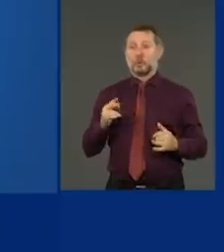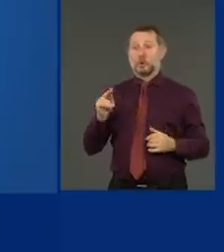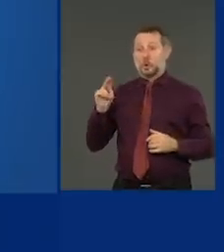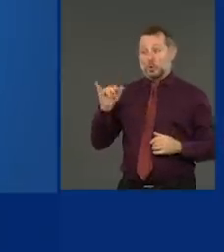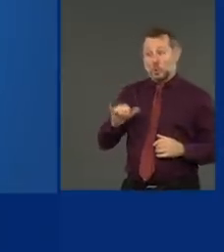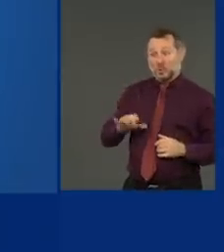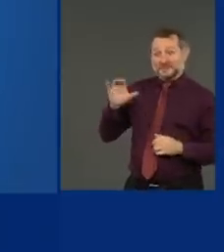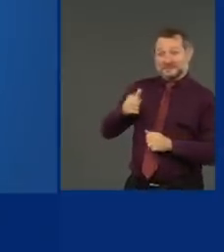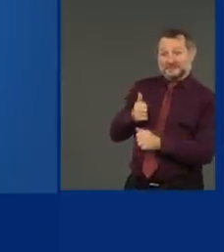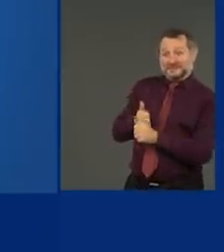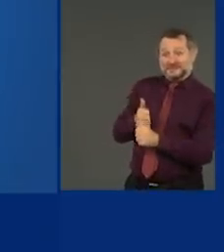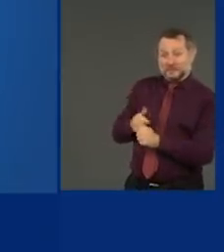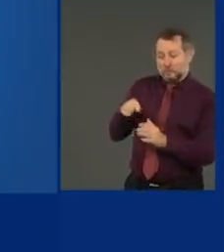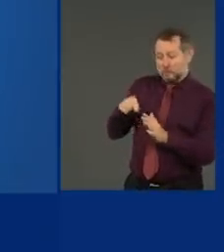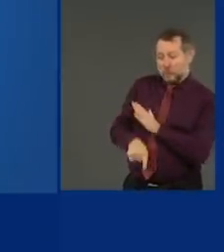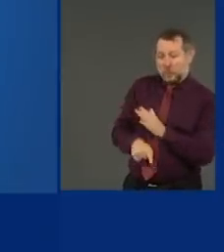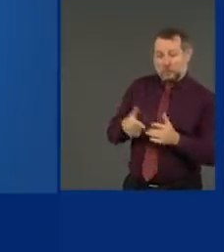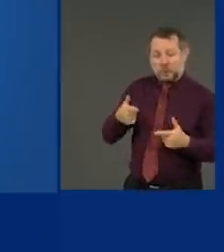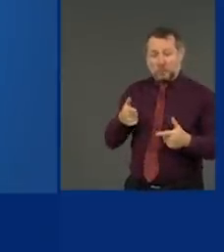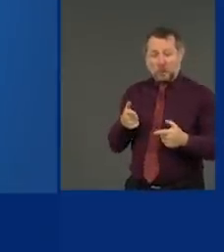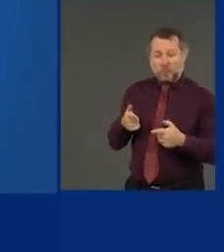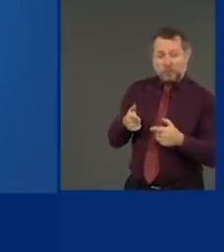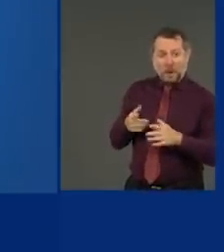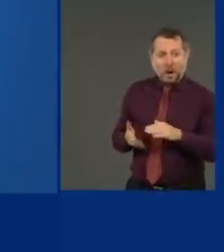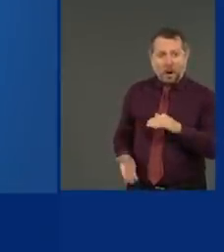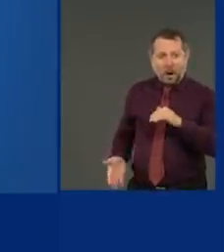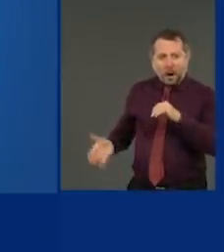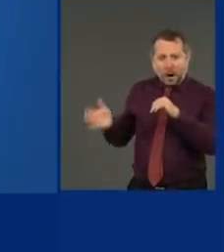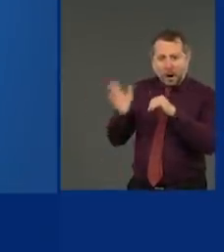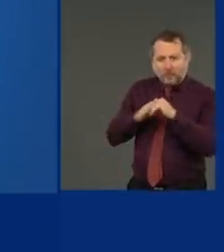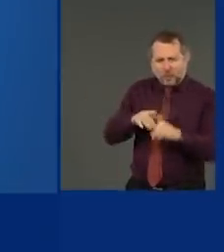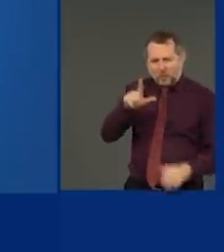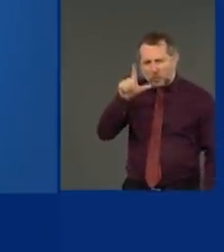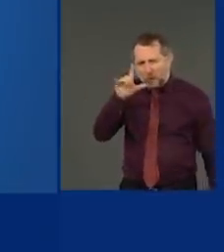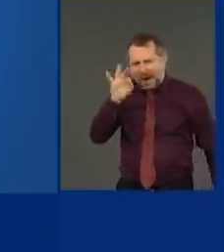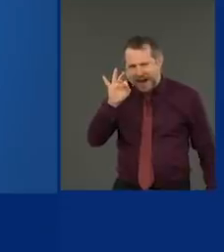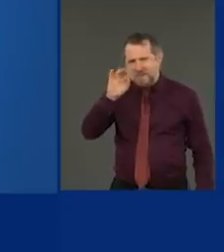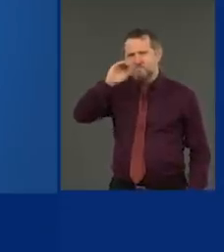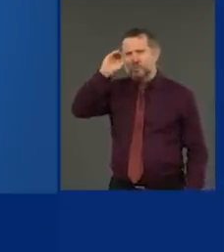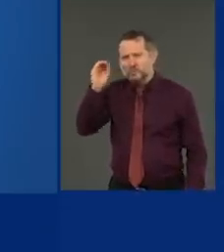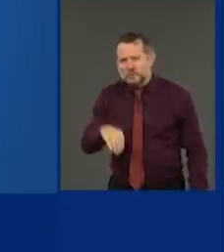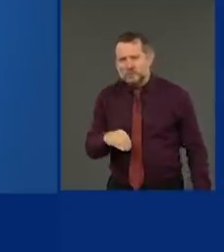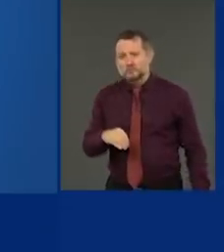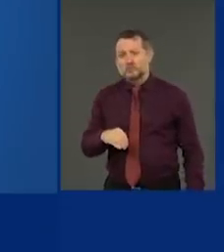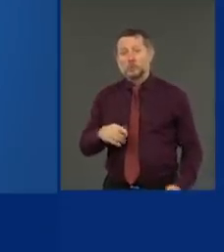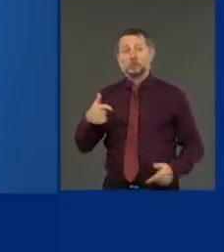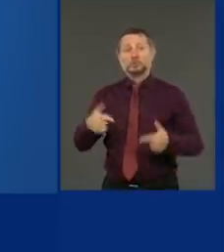up 29% year to date. Shootings are up